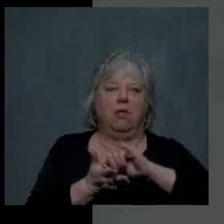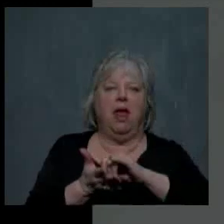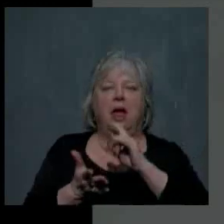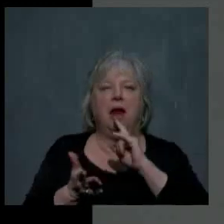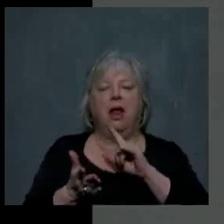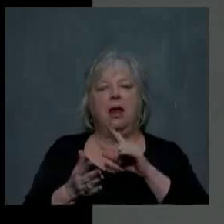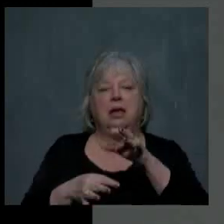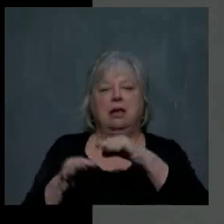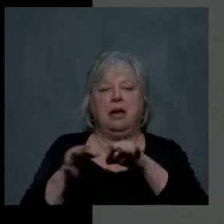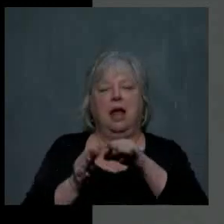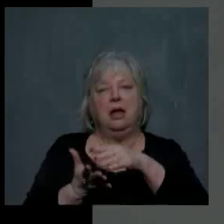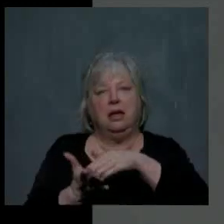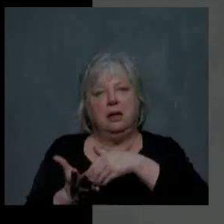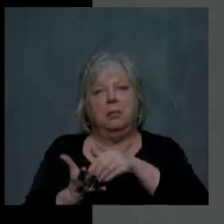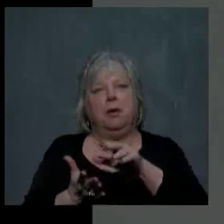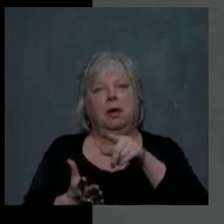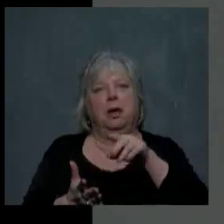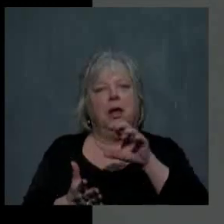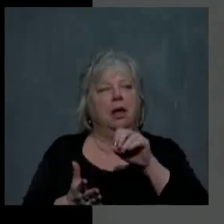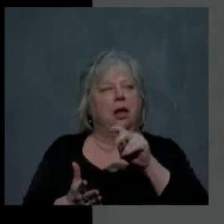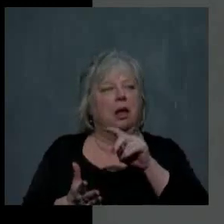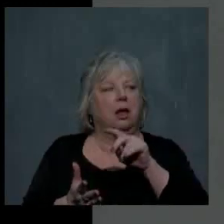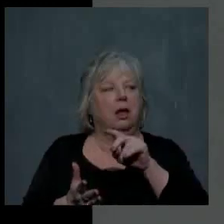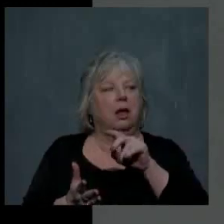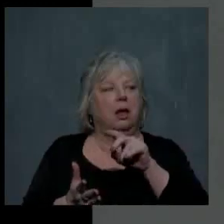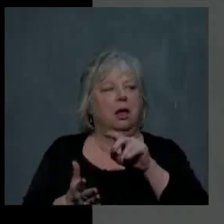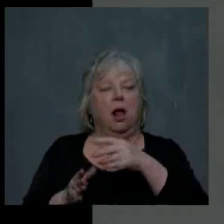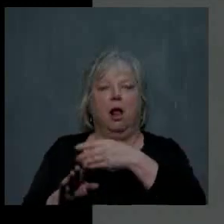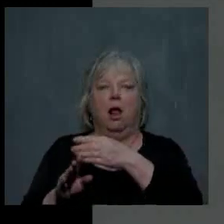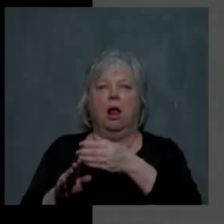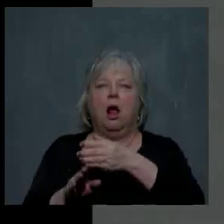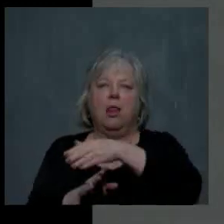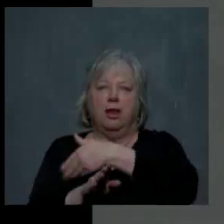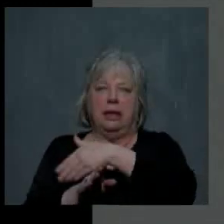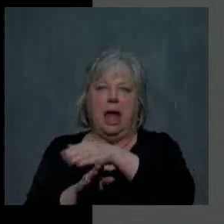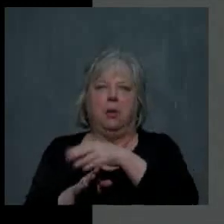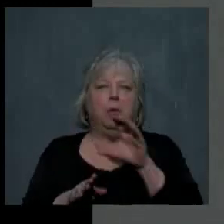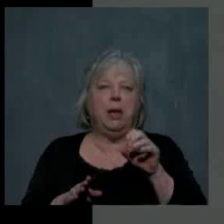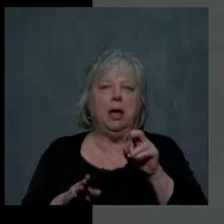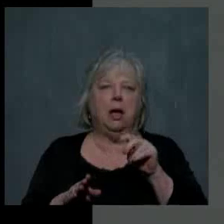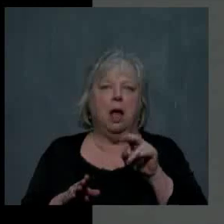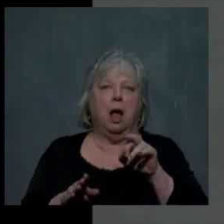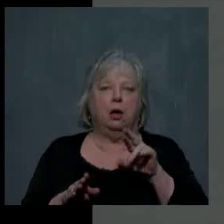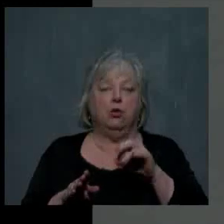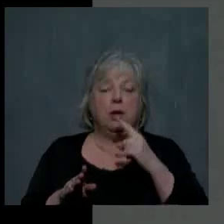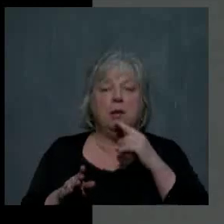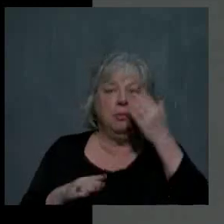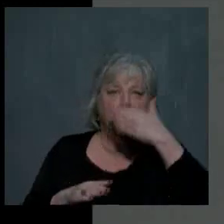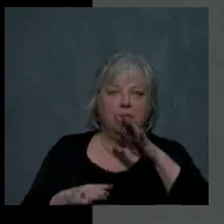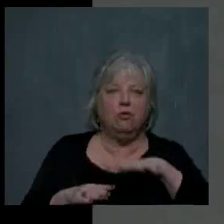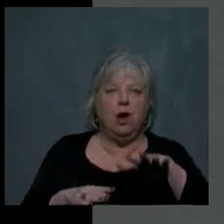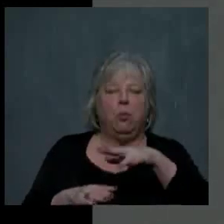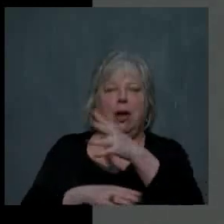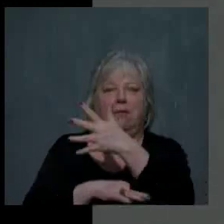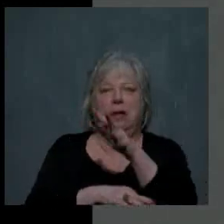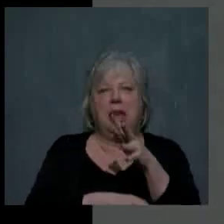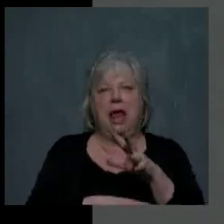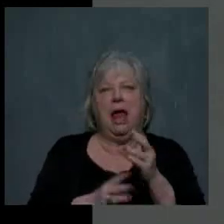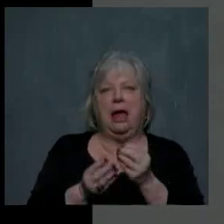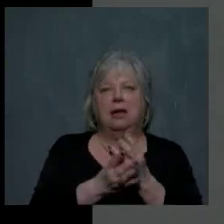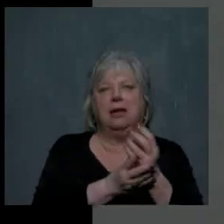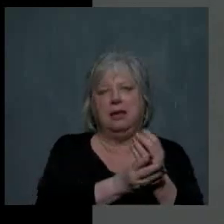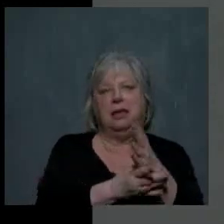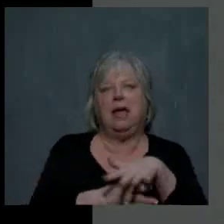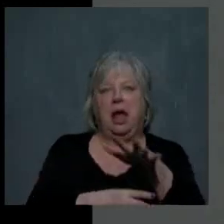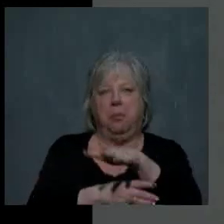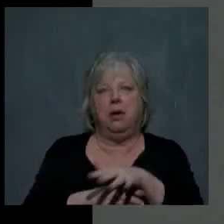landscaping on the lot. In the front is going to be landscaping. The front will be landscaping. Our customers are mainly families. And